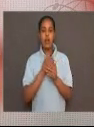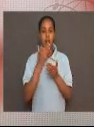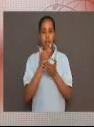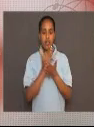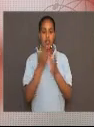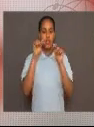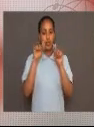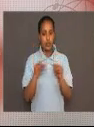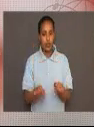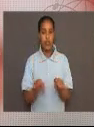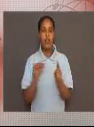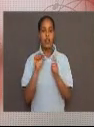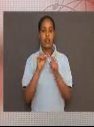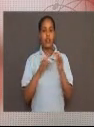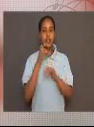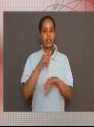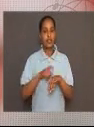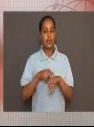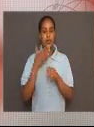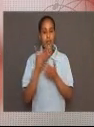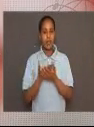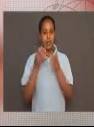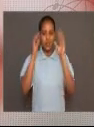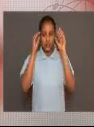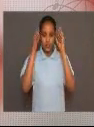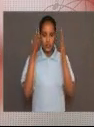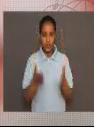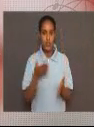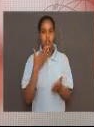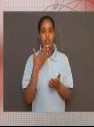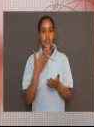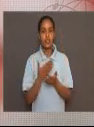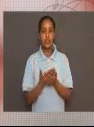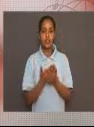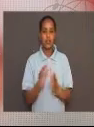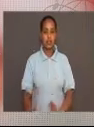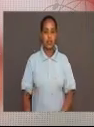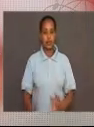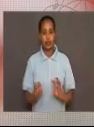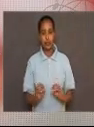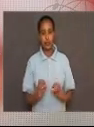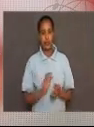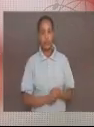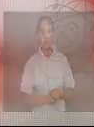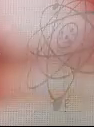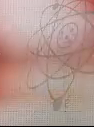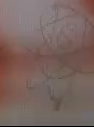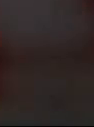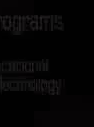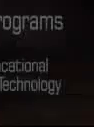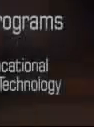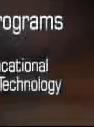for today. Until next time, thank you, teacher. Thank you, students.